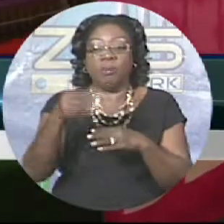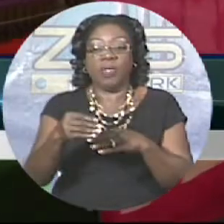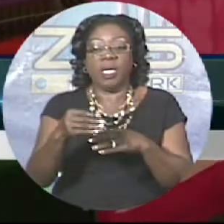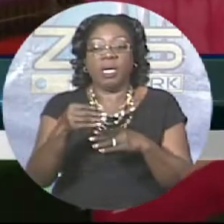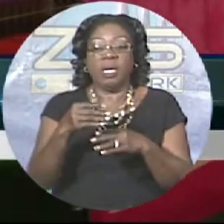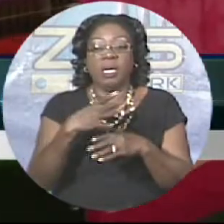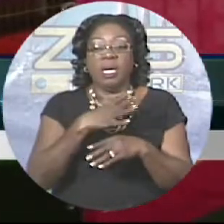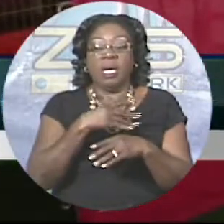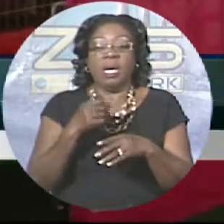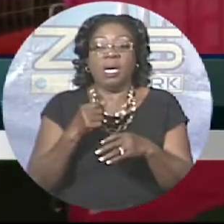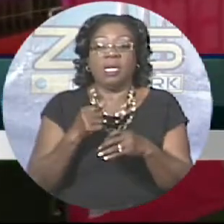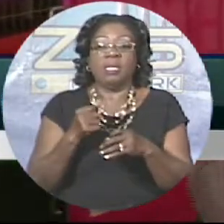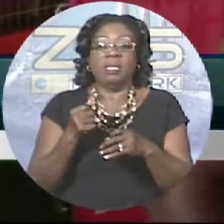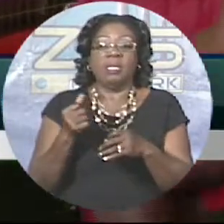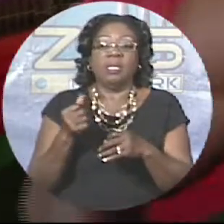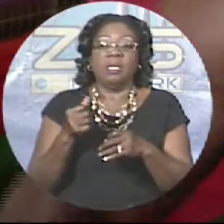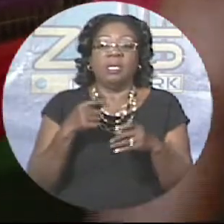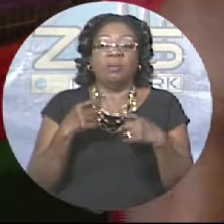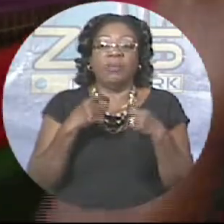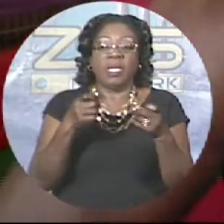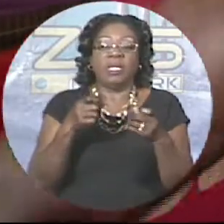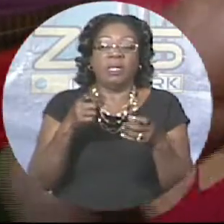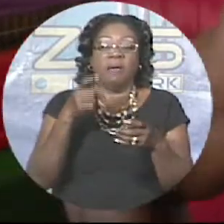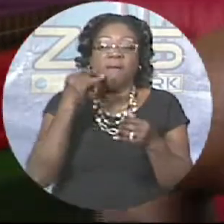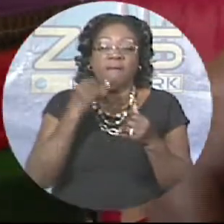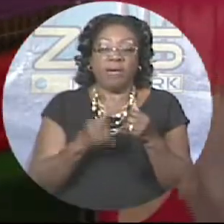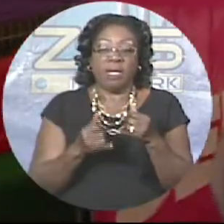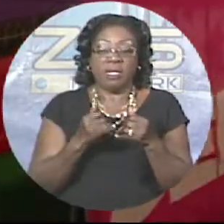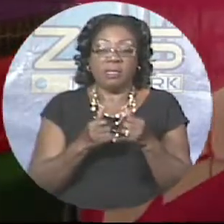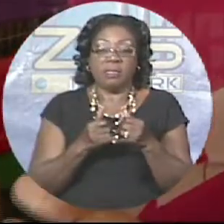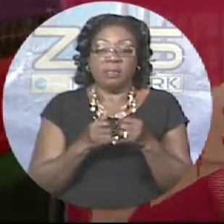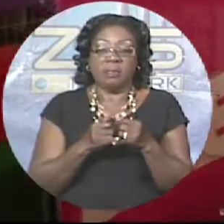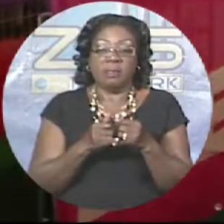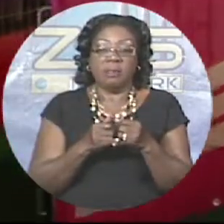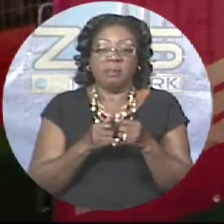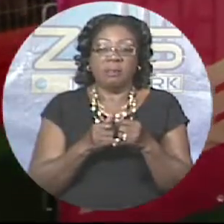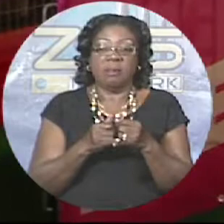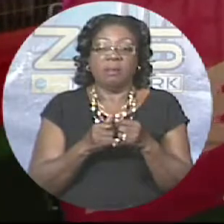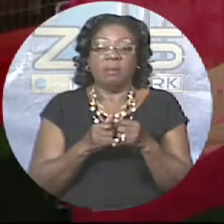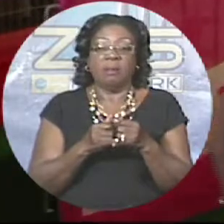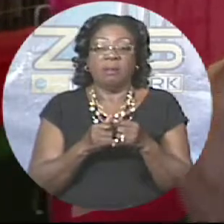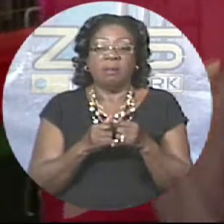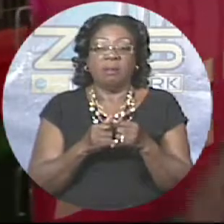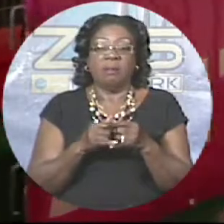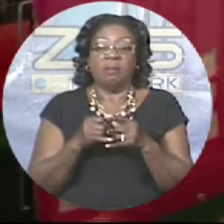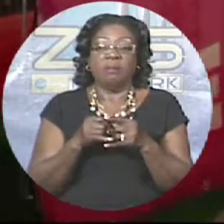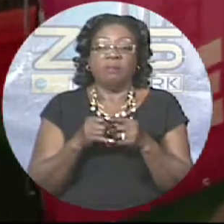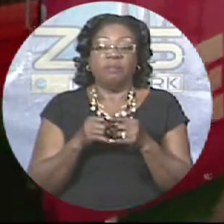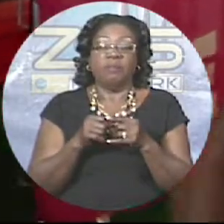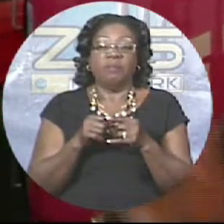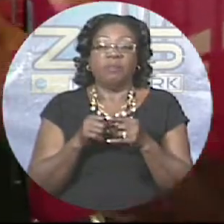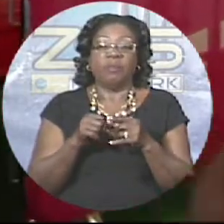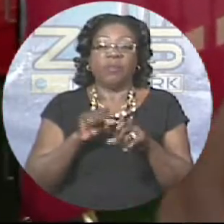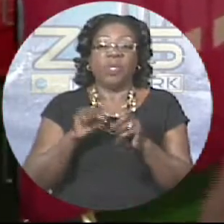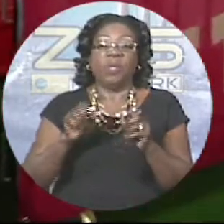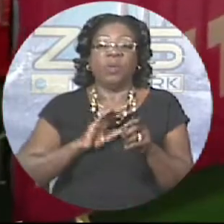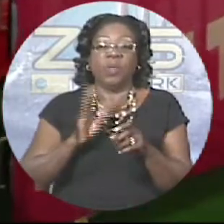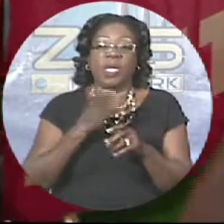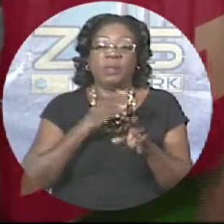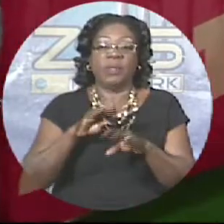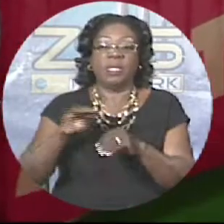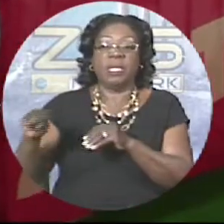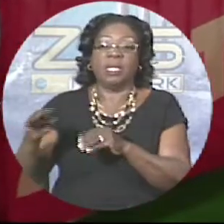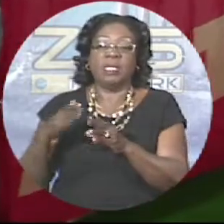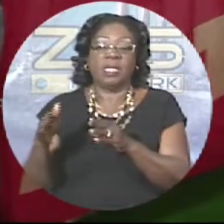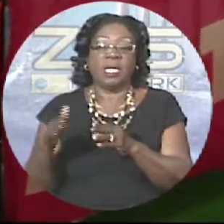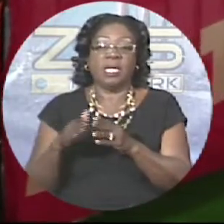know, make the finals, but unfortunately, our athletes had their own destiny and their own goals. So we had to put that aside. You